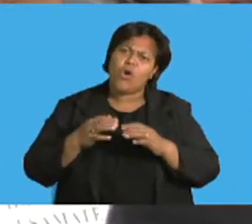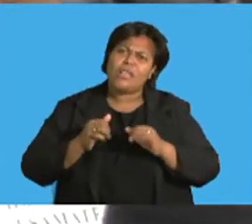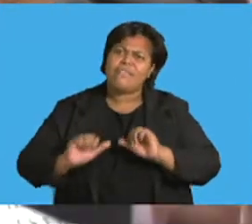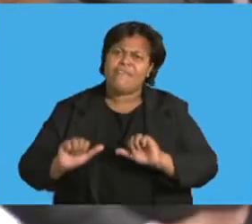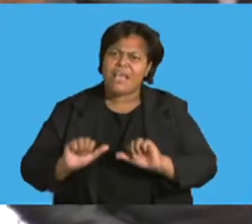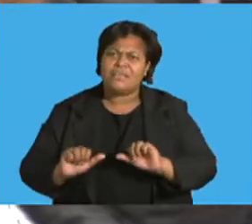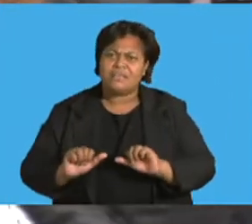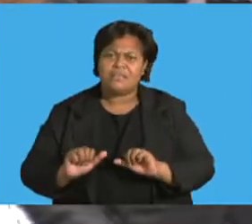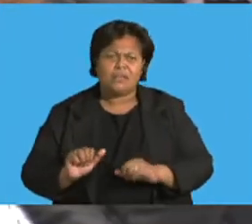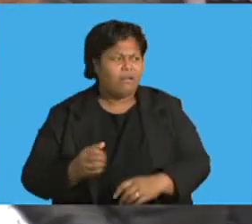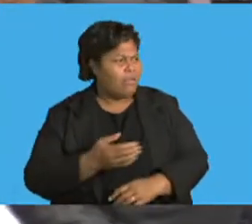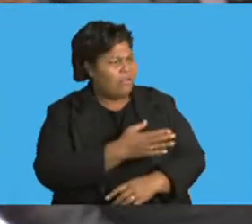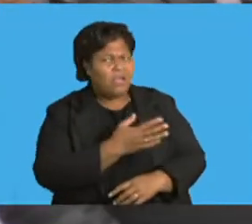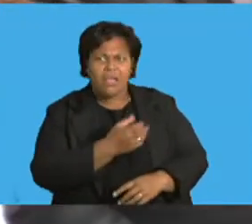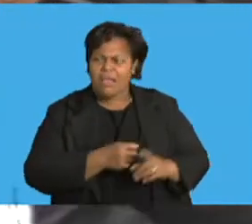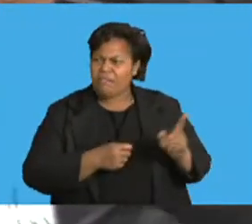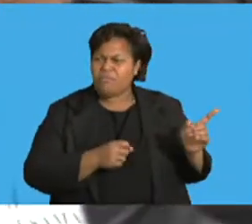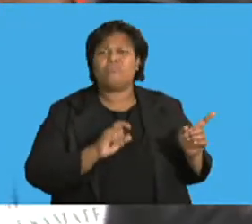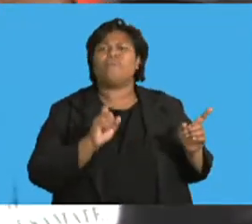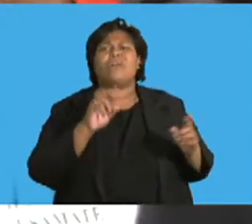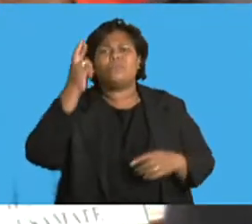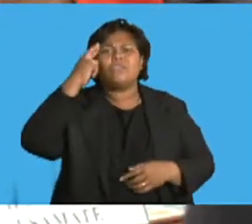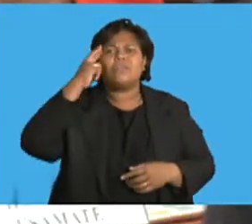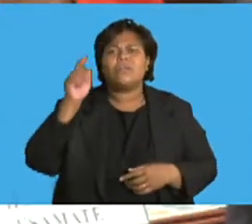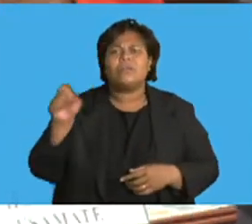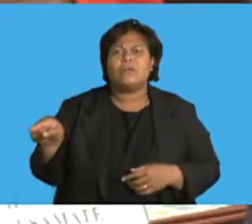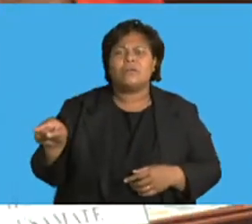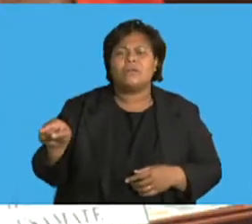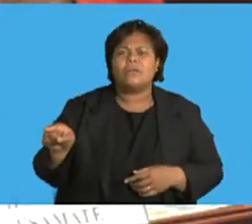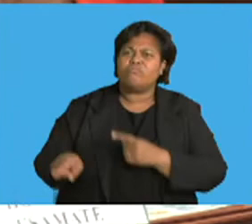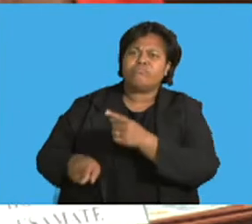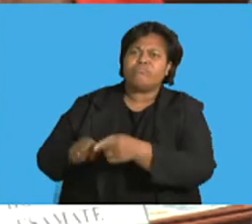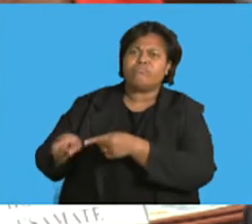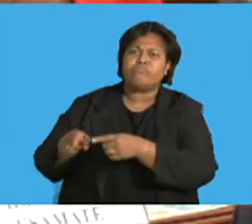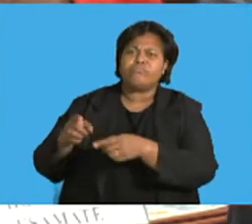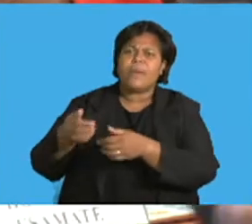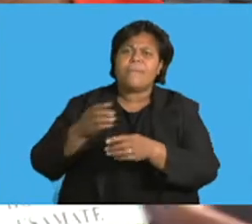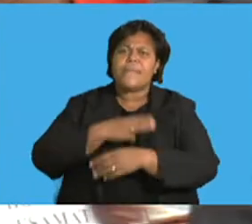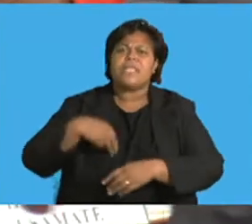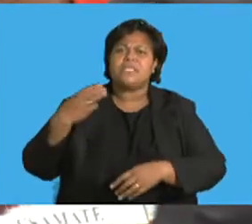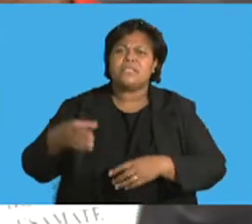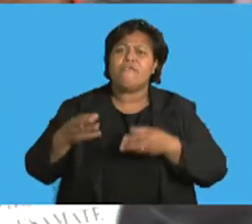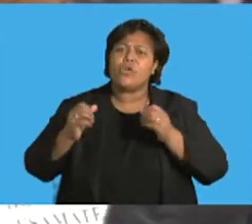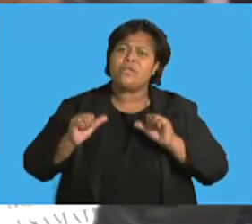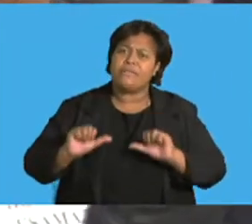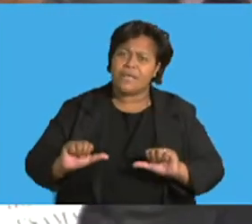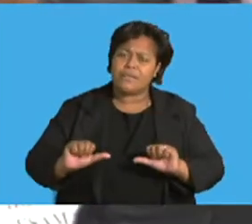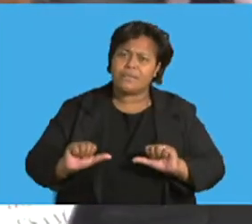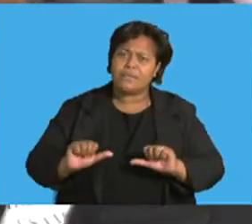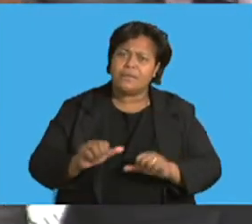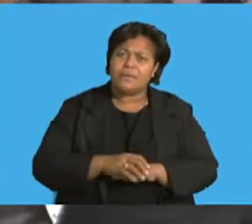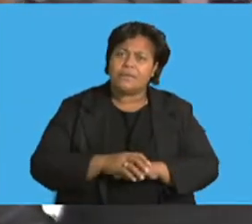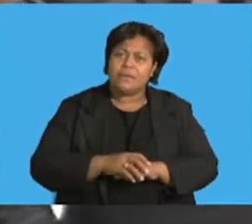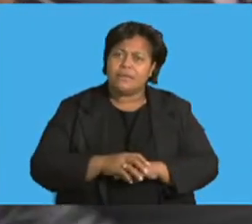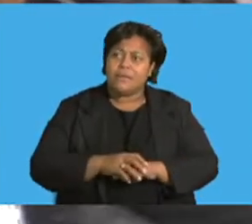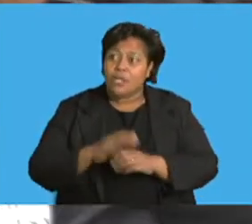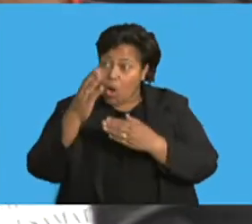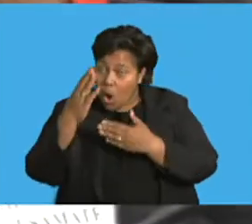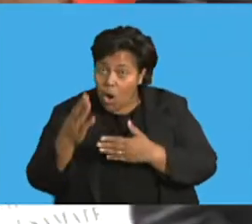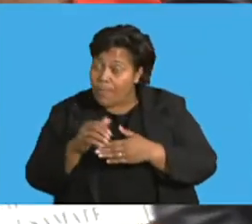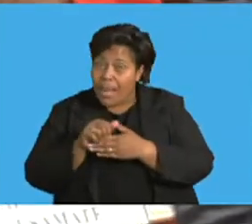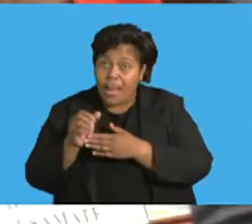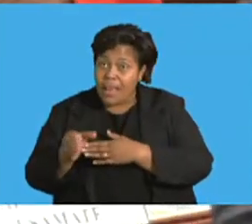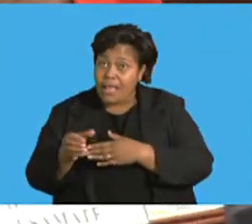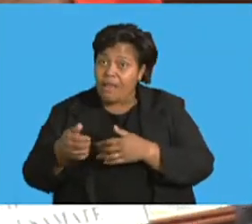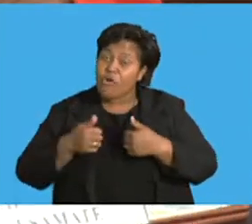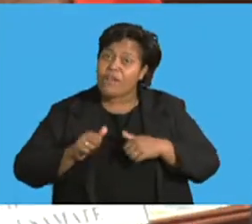imbecilic reading of the Constitution. Order. The Constitution is quite clear. The Honourable Leader, the Honourable Minister for Defence does not